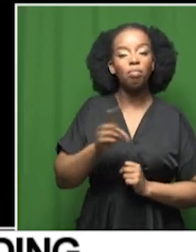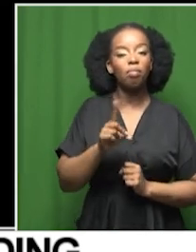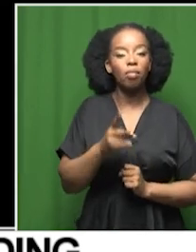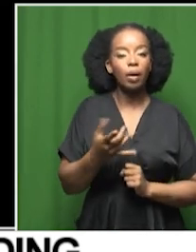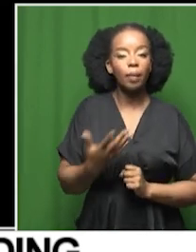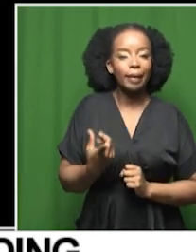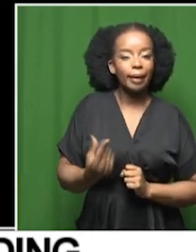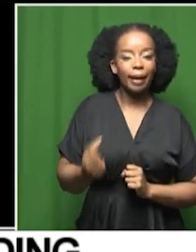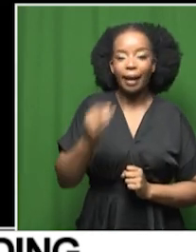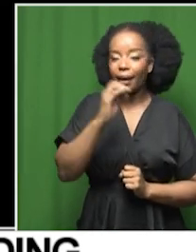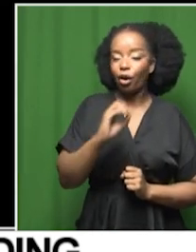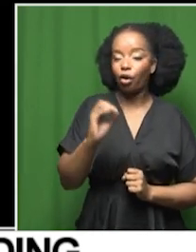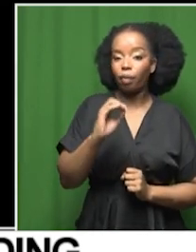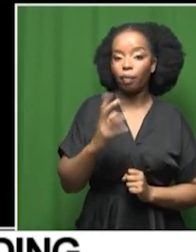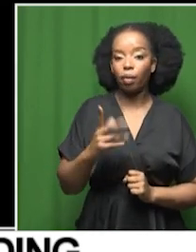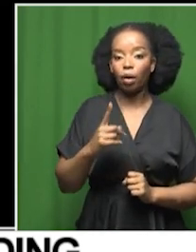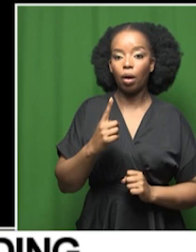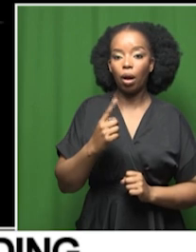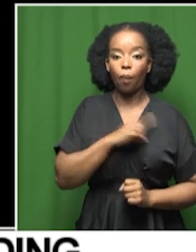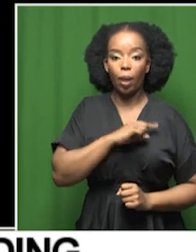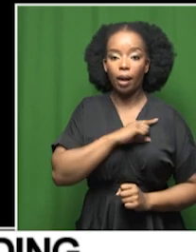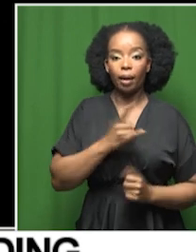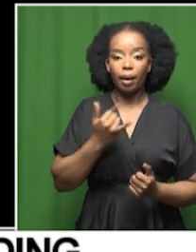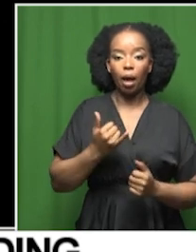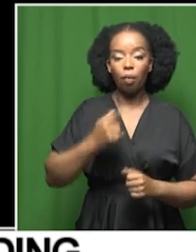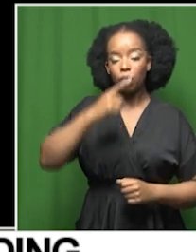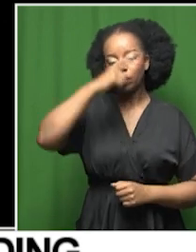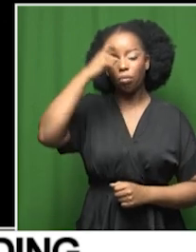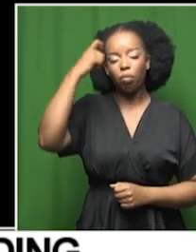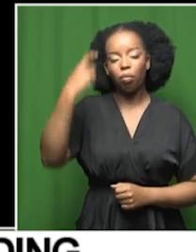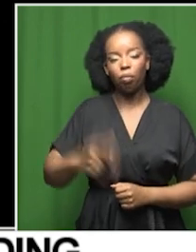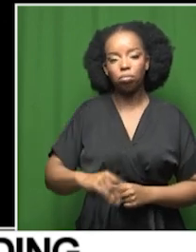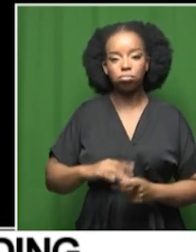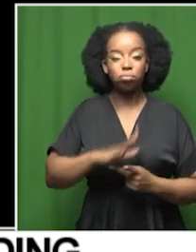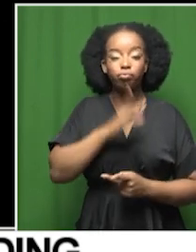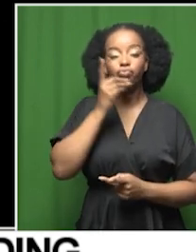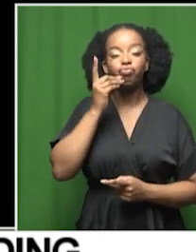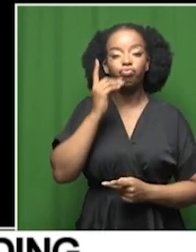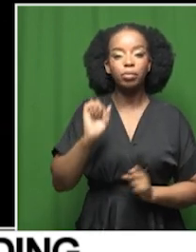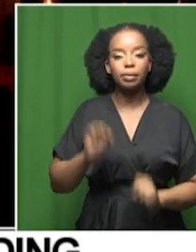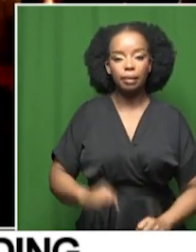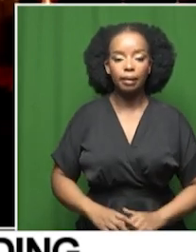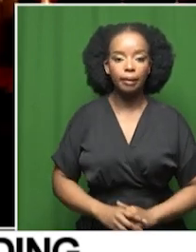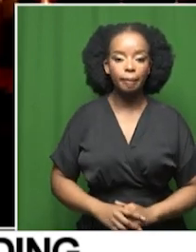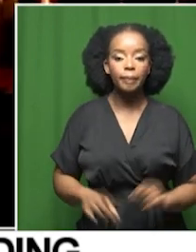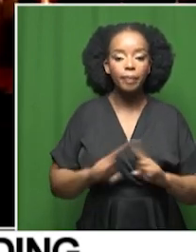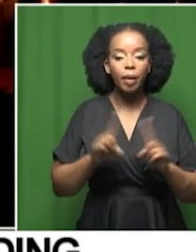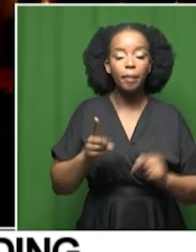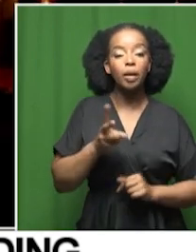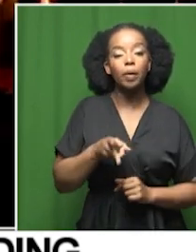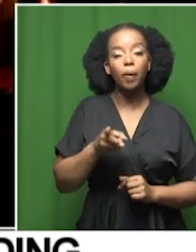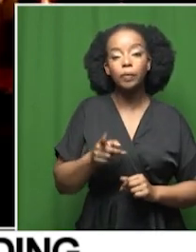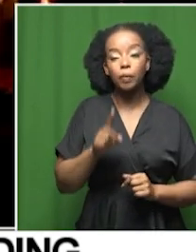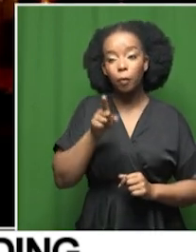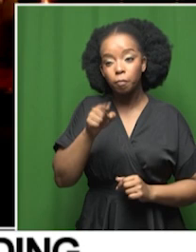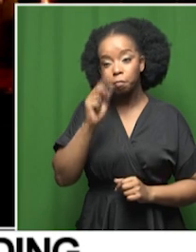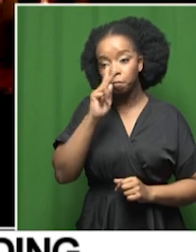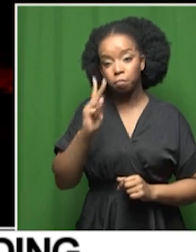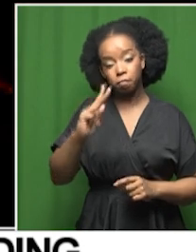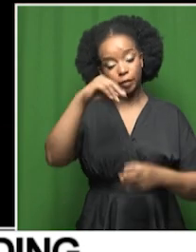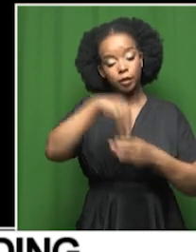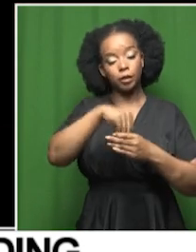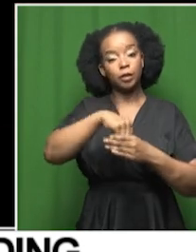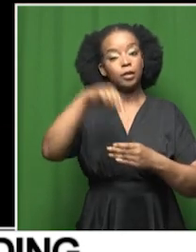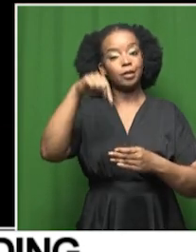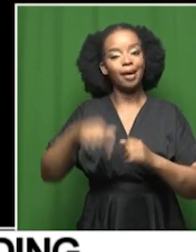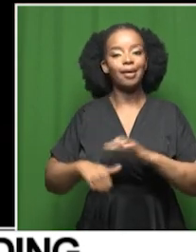irrigate at night in any event when you've got such hot and dry conditions. Looking at the processing side, which is also, you know, absolutely vital,